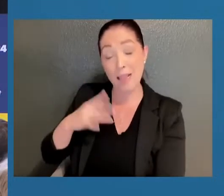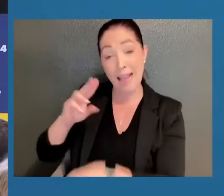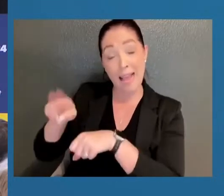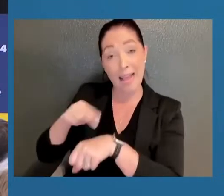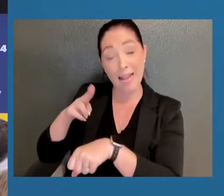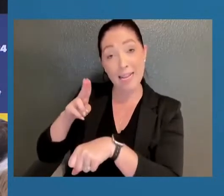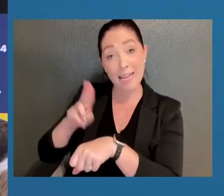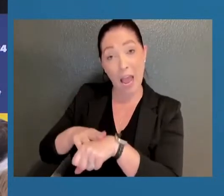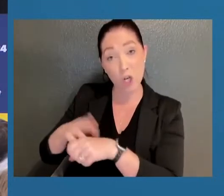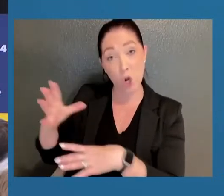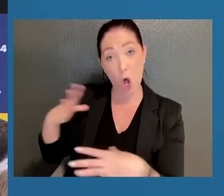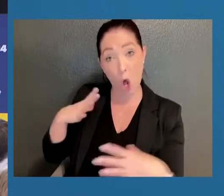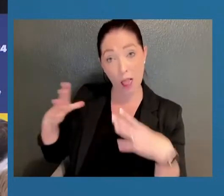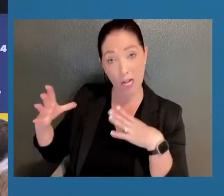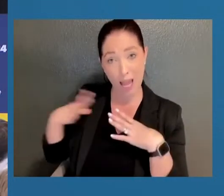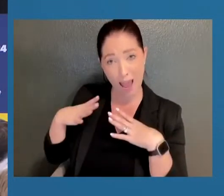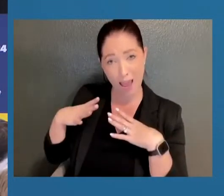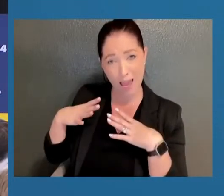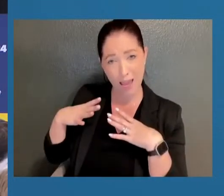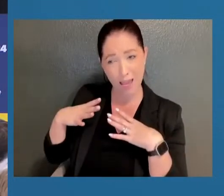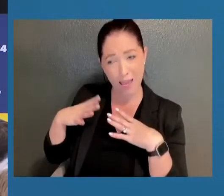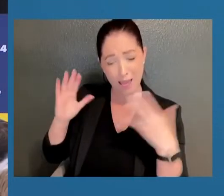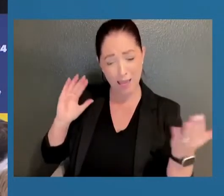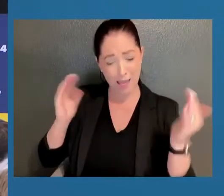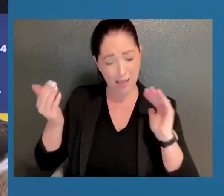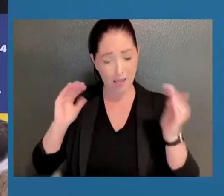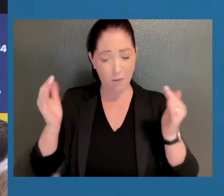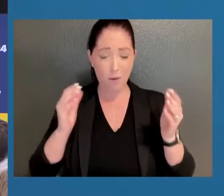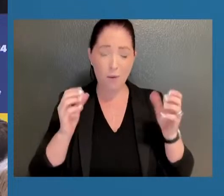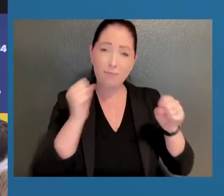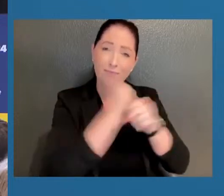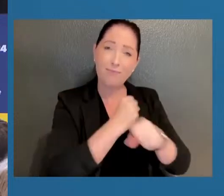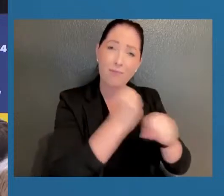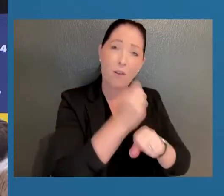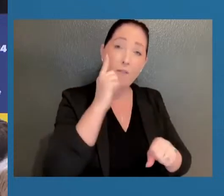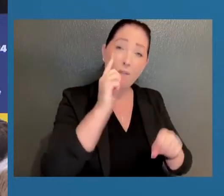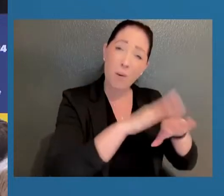hungry kids? I mean, come on.